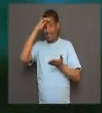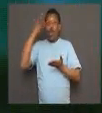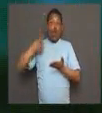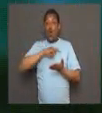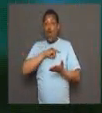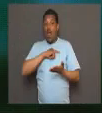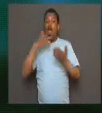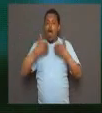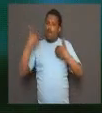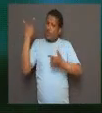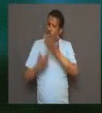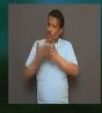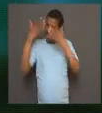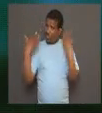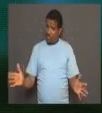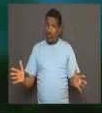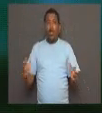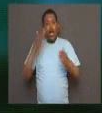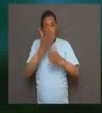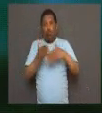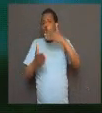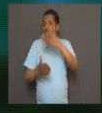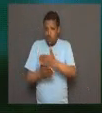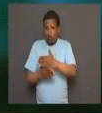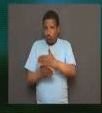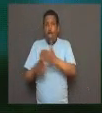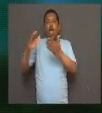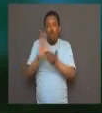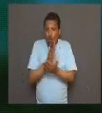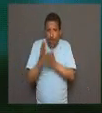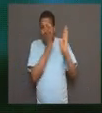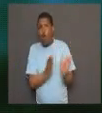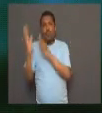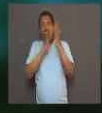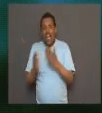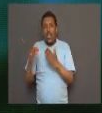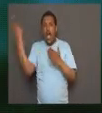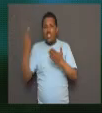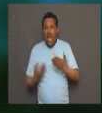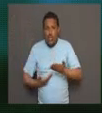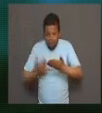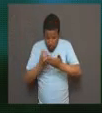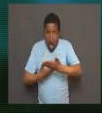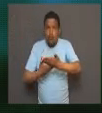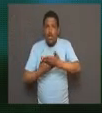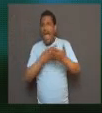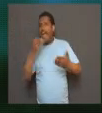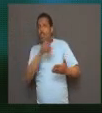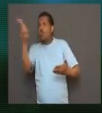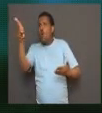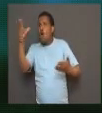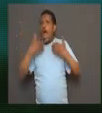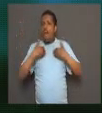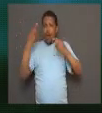our lesson. We have discussed the steps involved in producing sketch